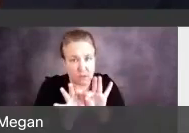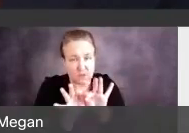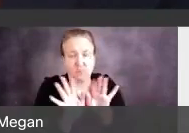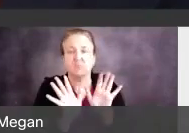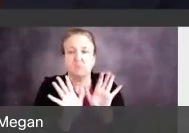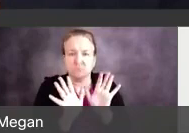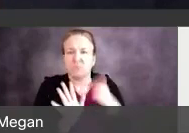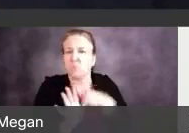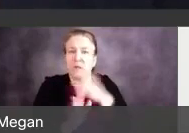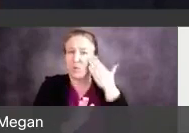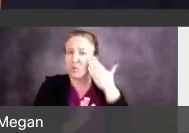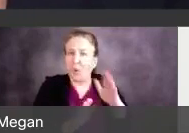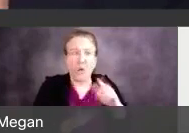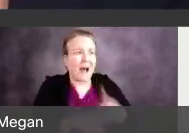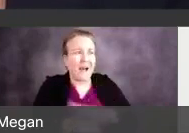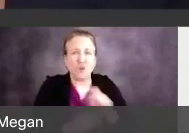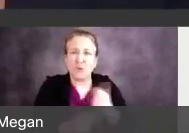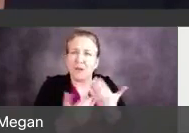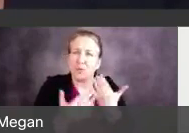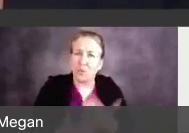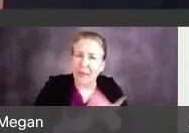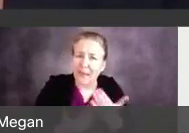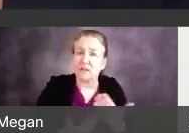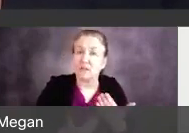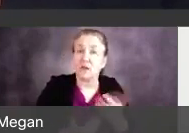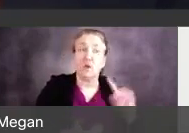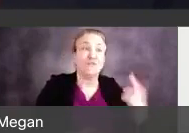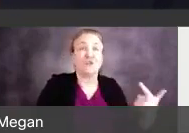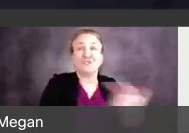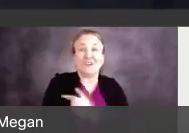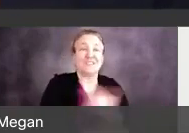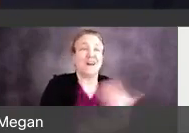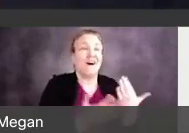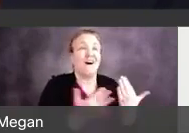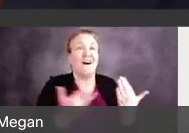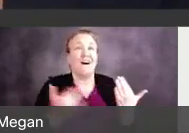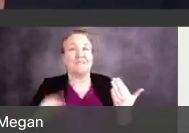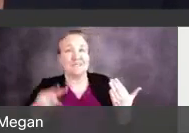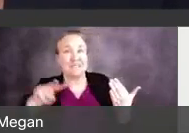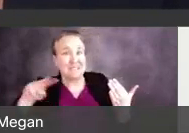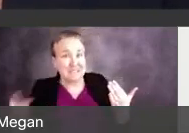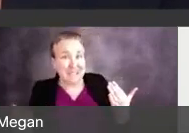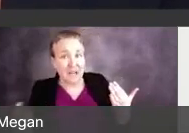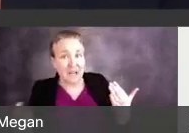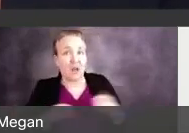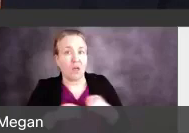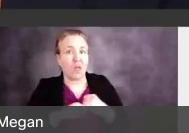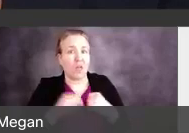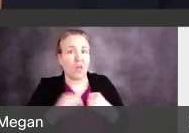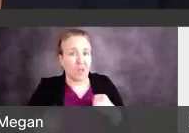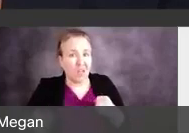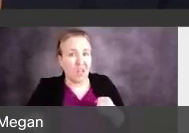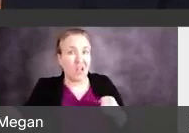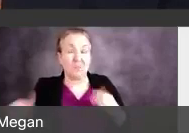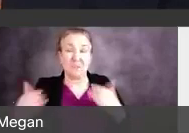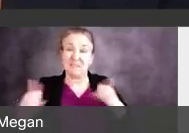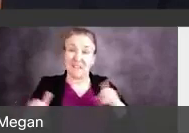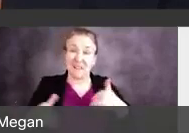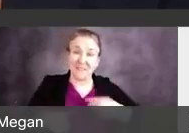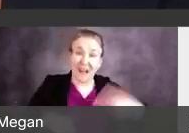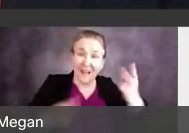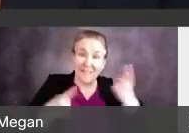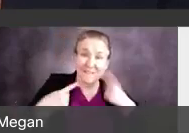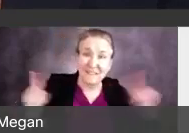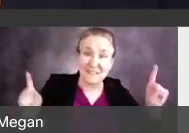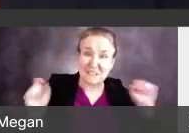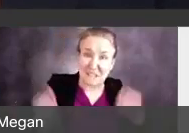know how long you can wait between the first dose and the second dose and still have the high degree of effectiveness